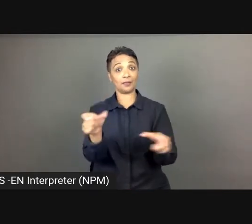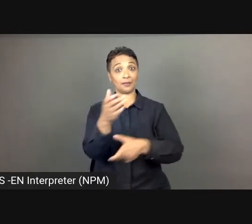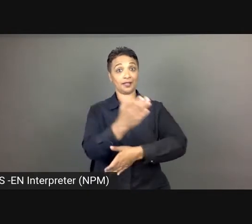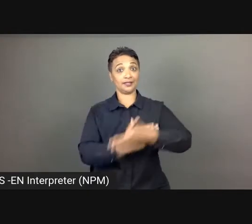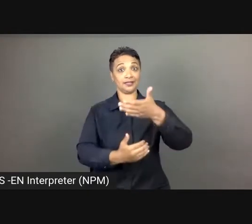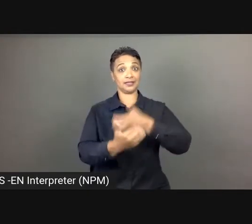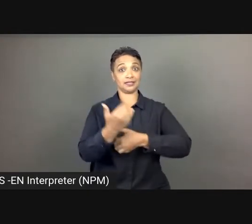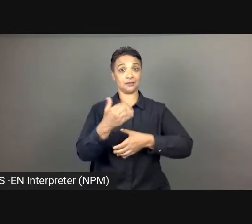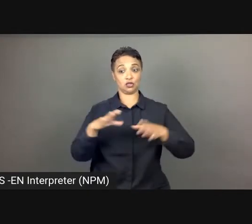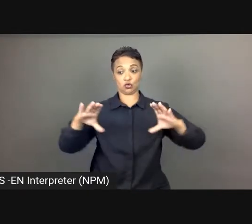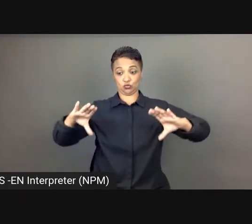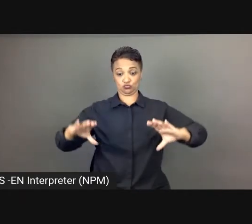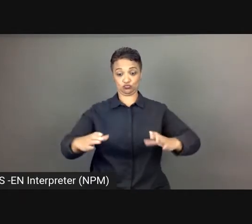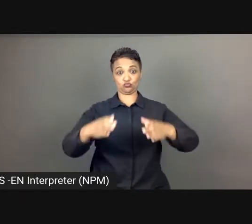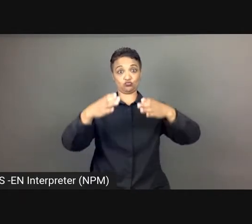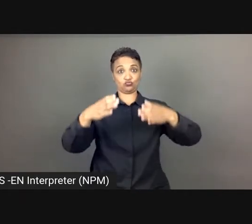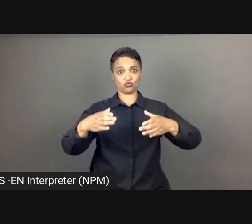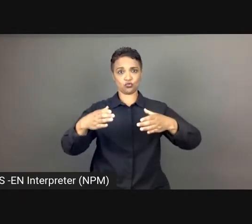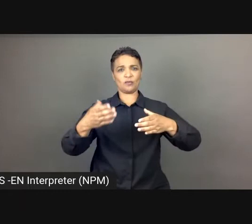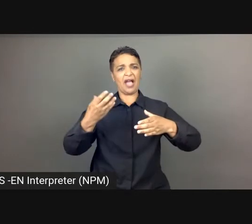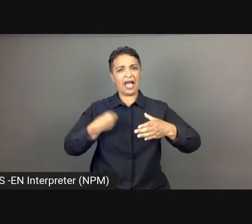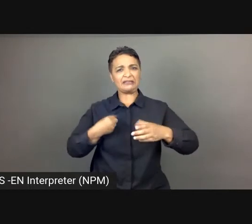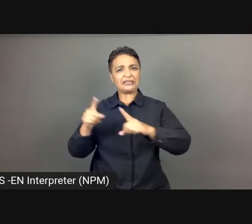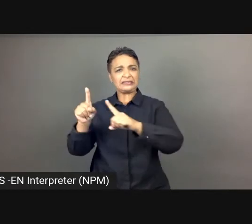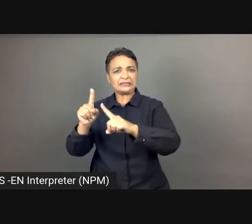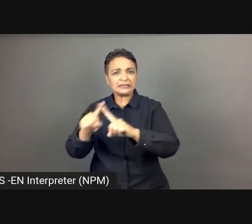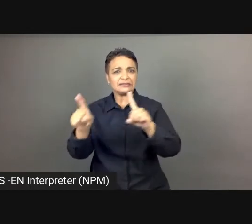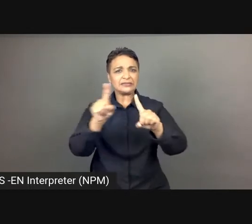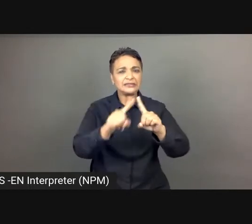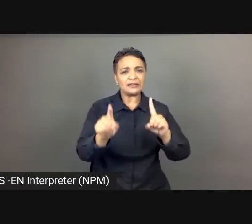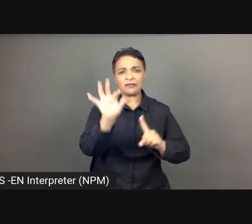through various triggers, and one of them is